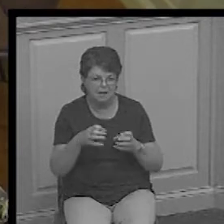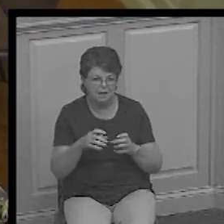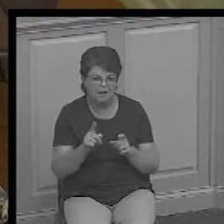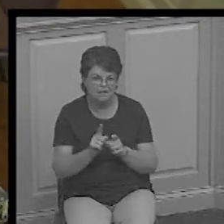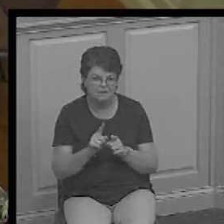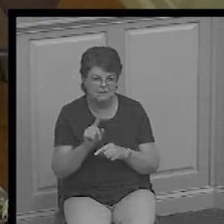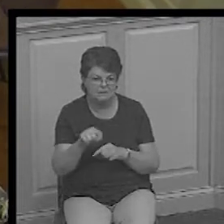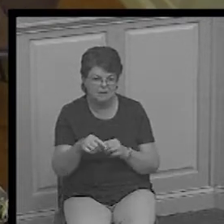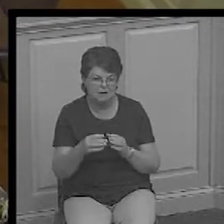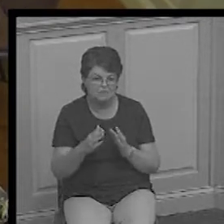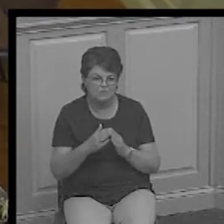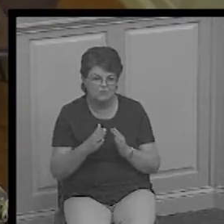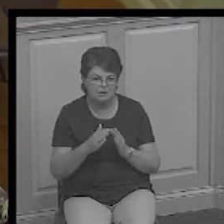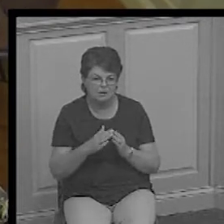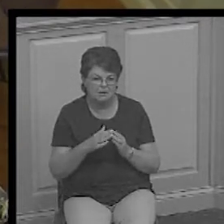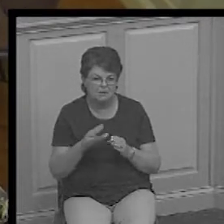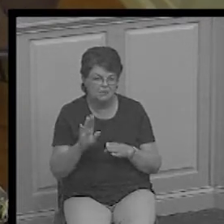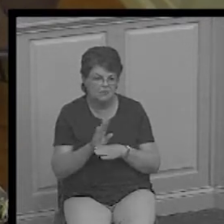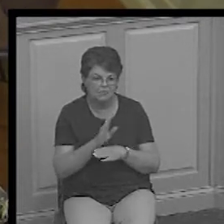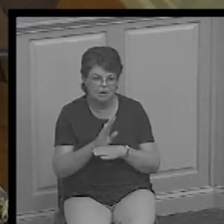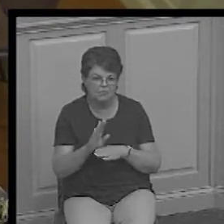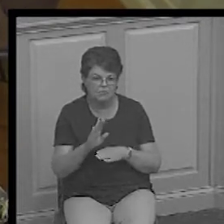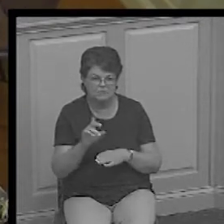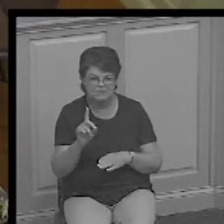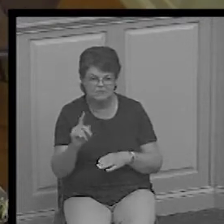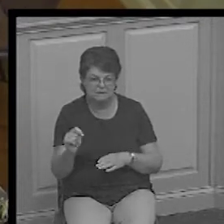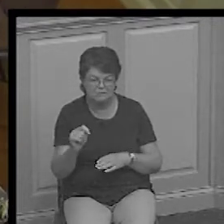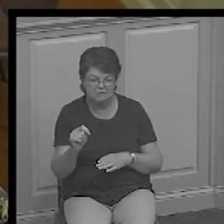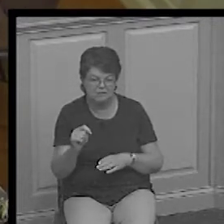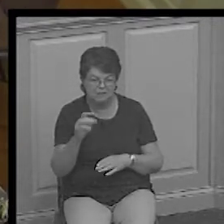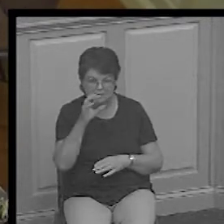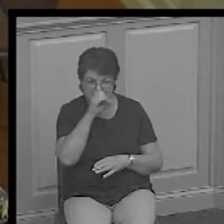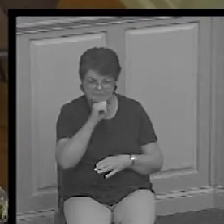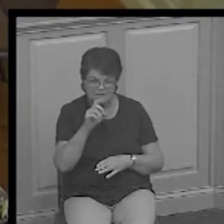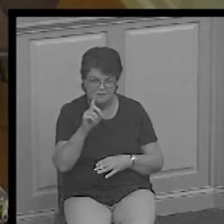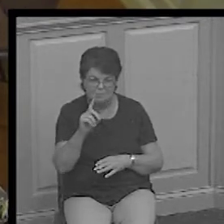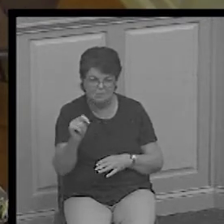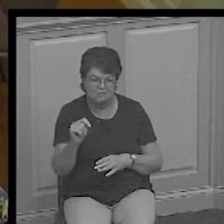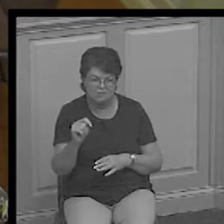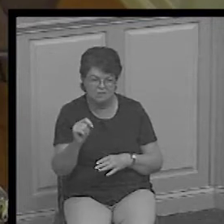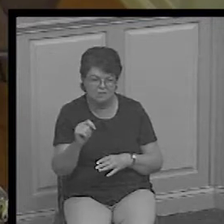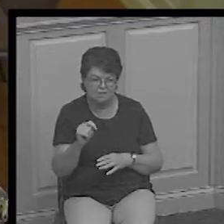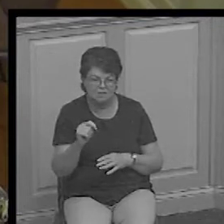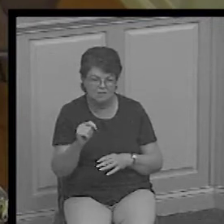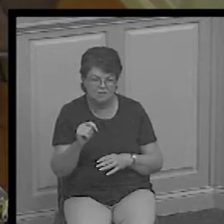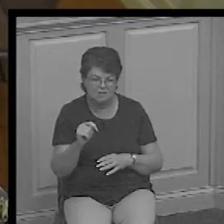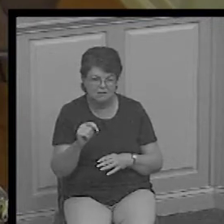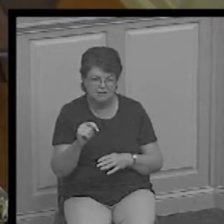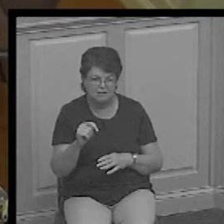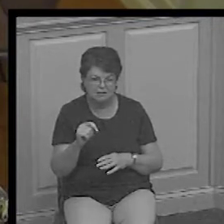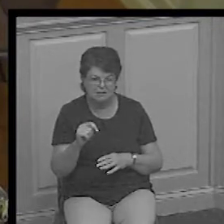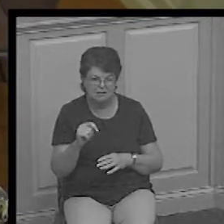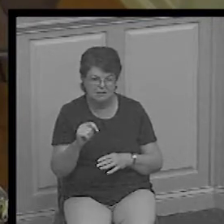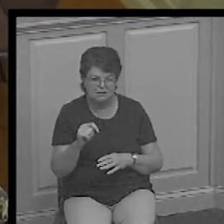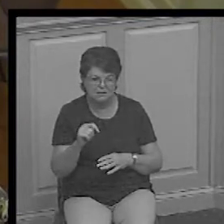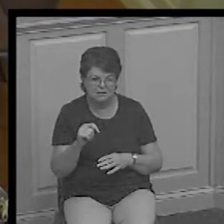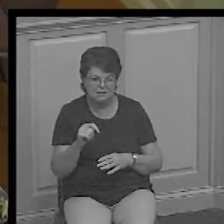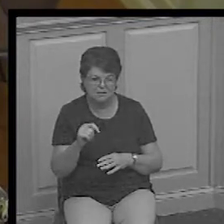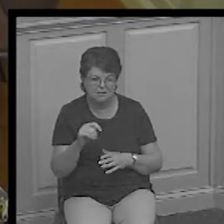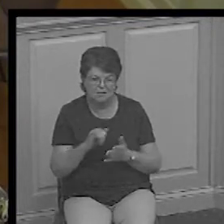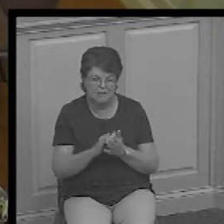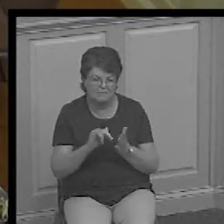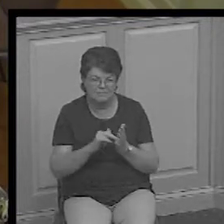downtown commercial. DT, it gets a DT designation, which is The zoning. basically